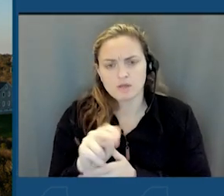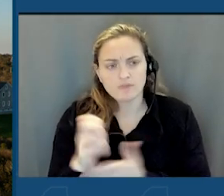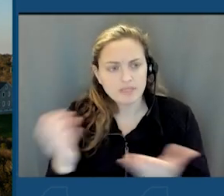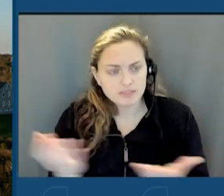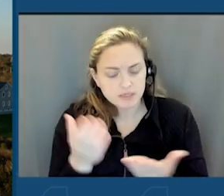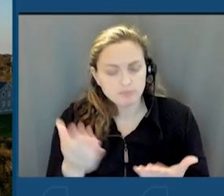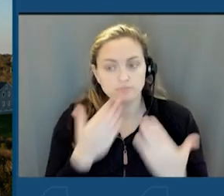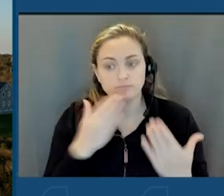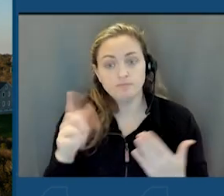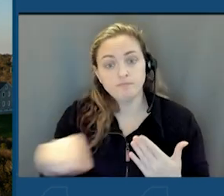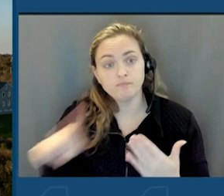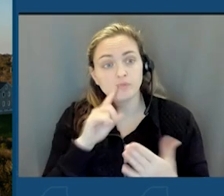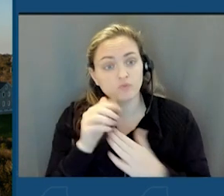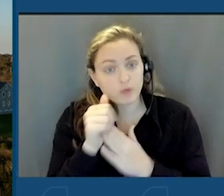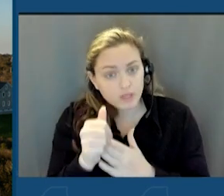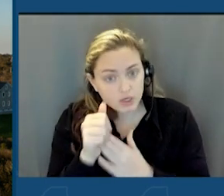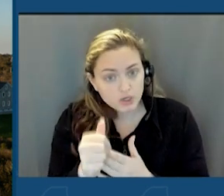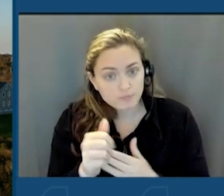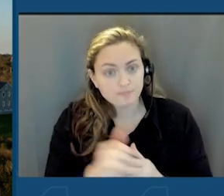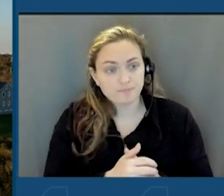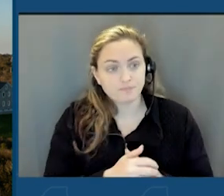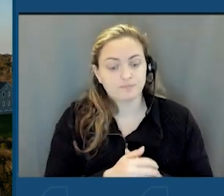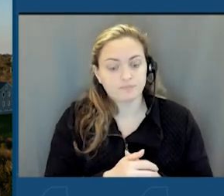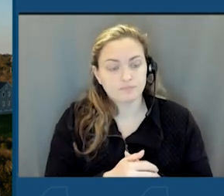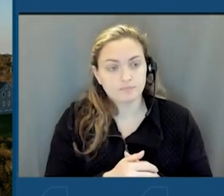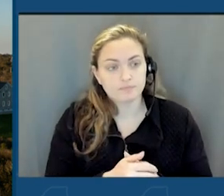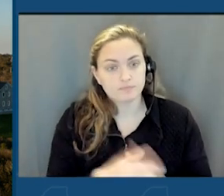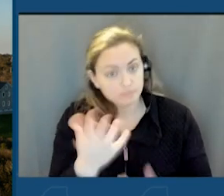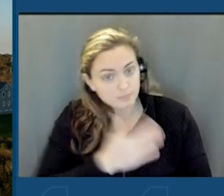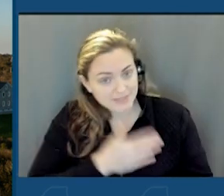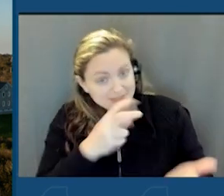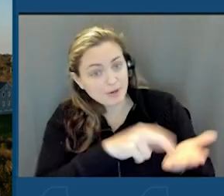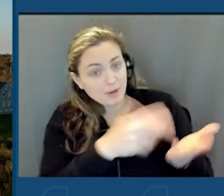them for their leadership here. Please stand up.